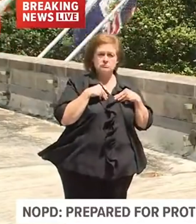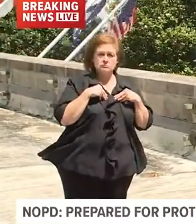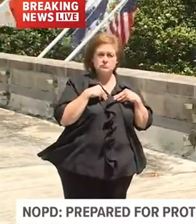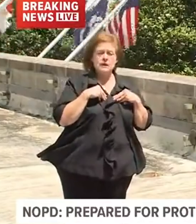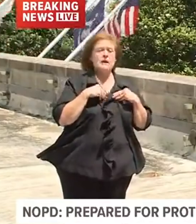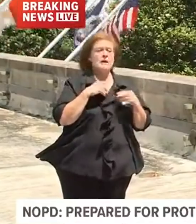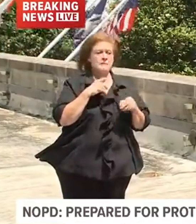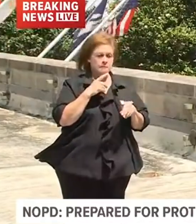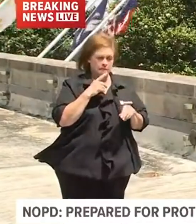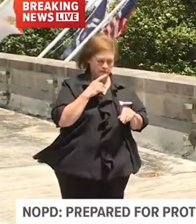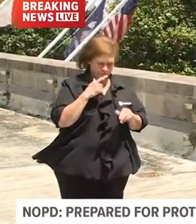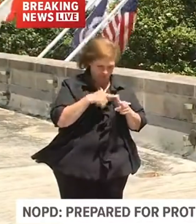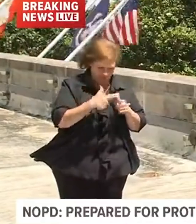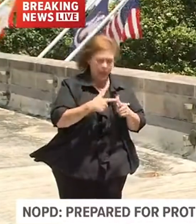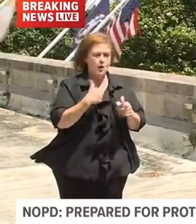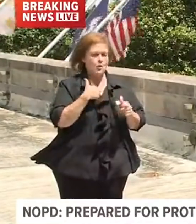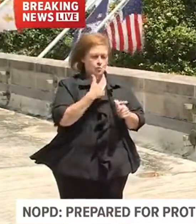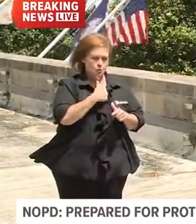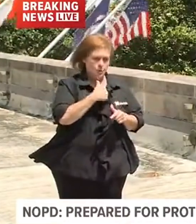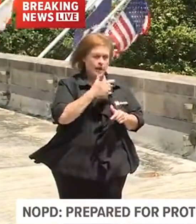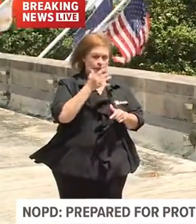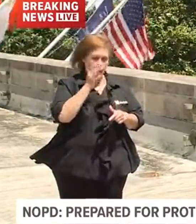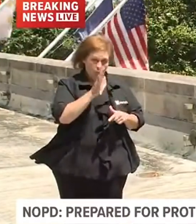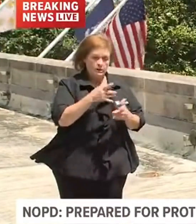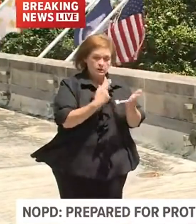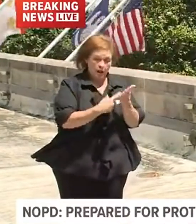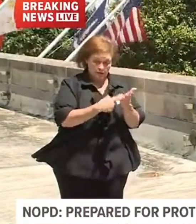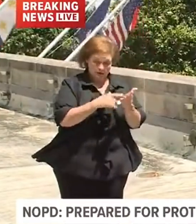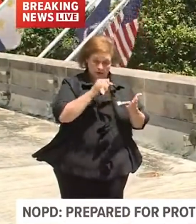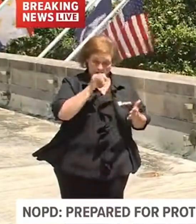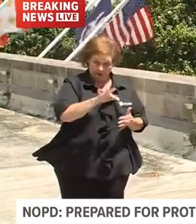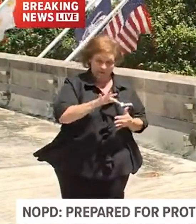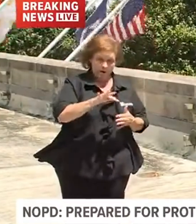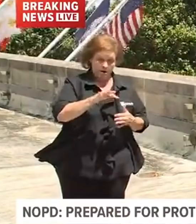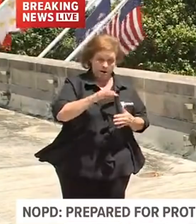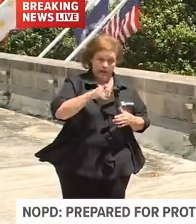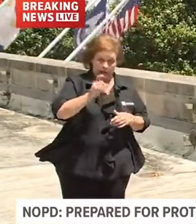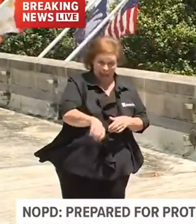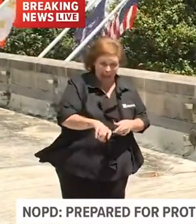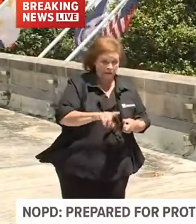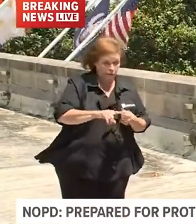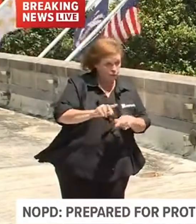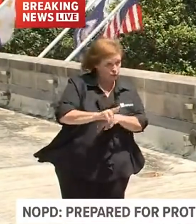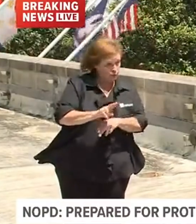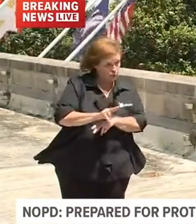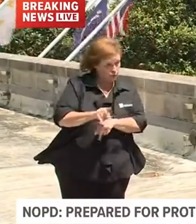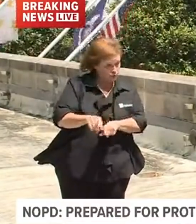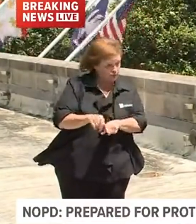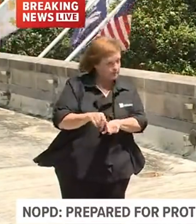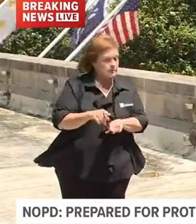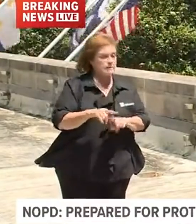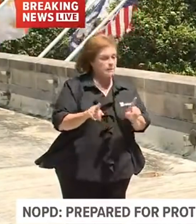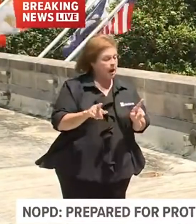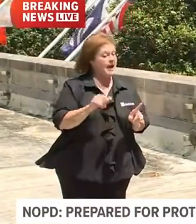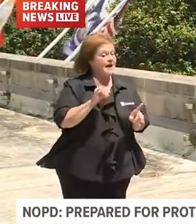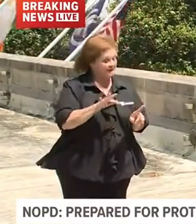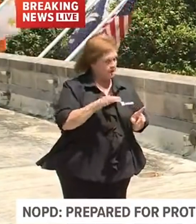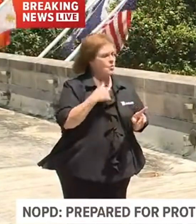we'll discuss collectively whether it was justified or not. But nevertheless, we will be transparent as